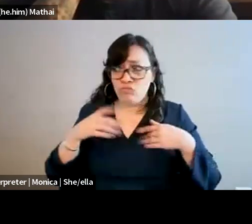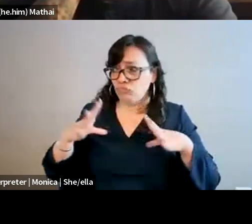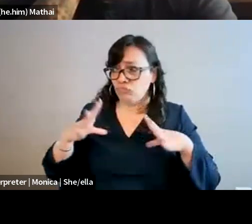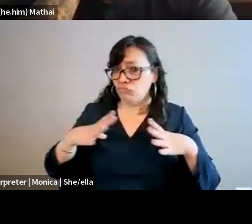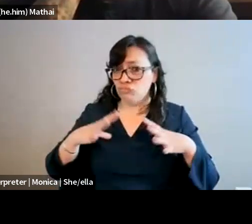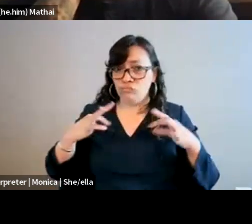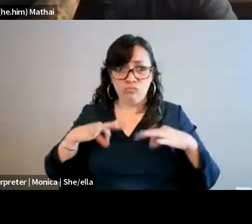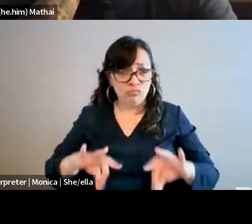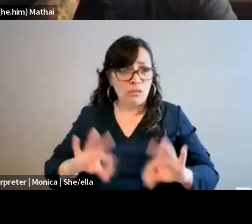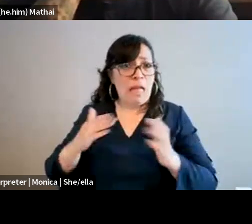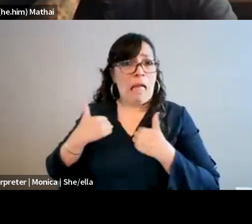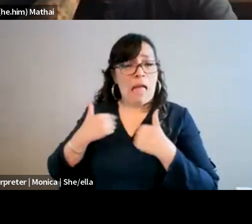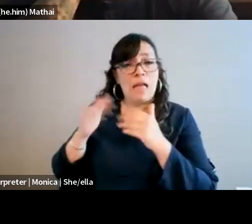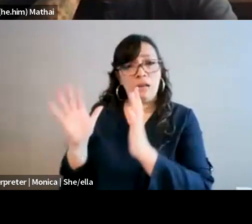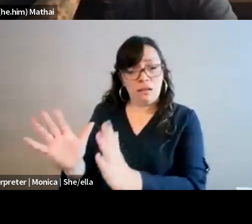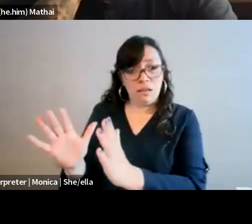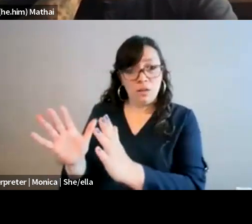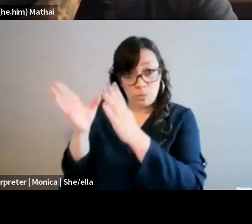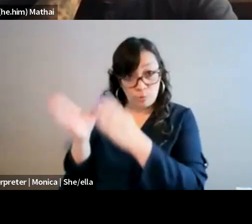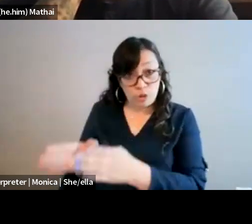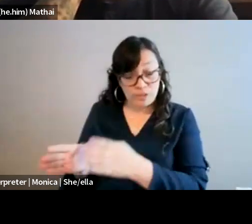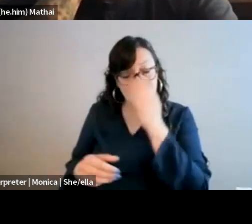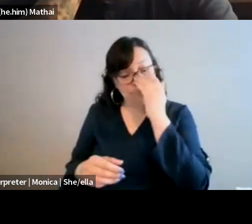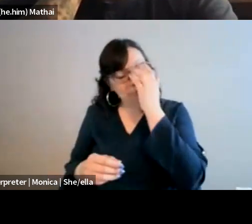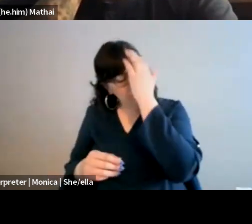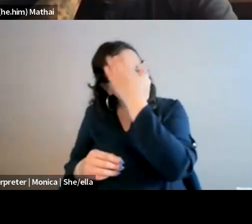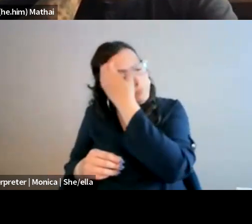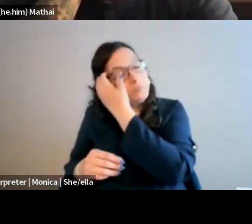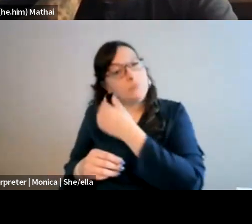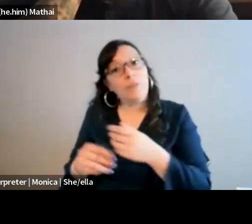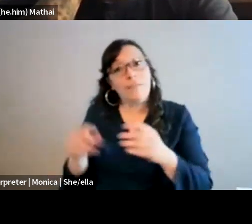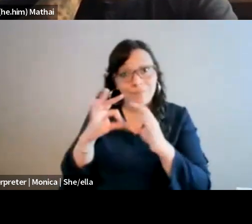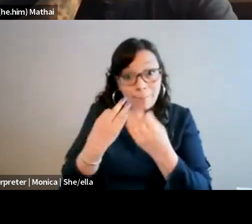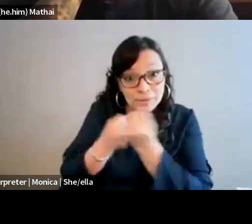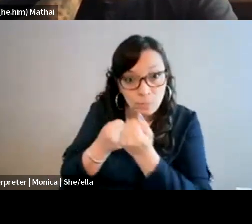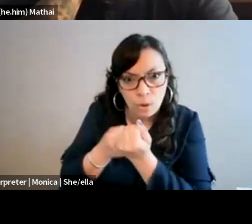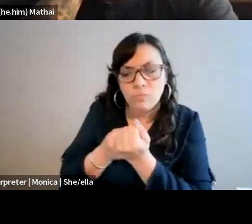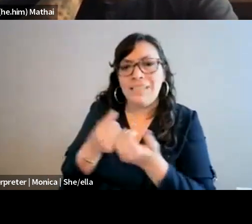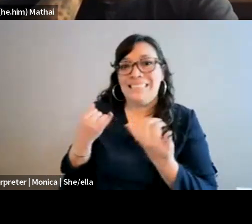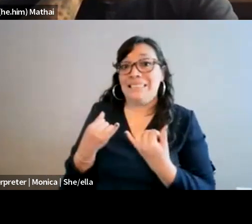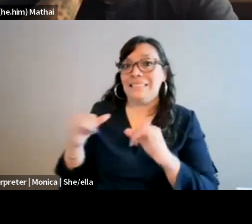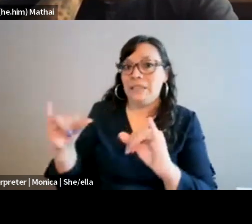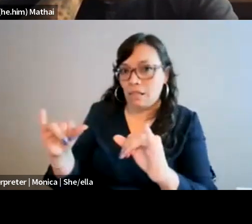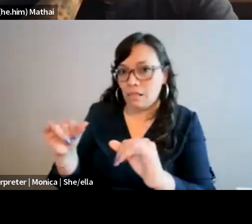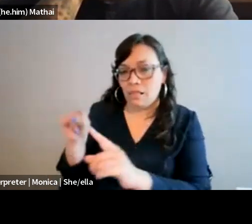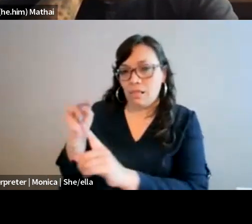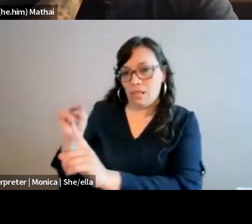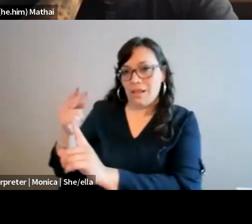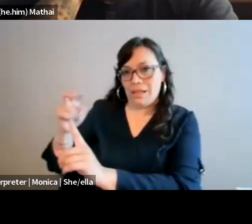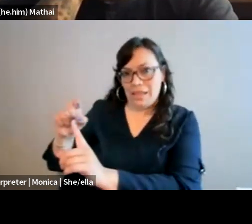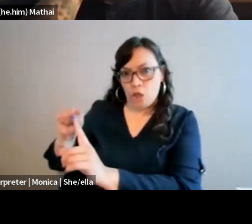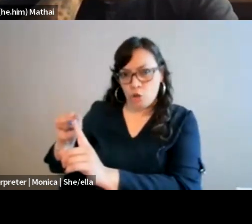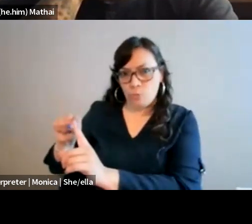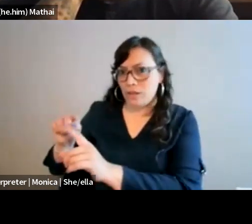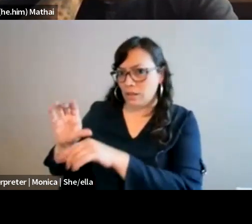our society can give to a person, and with family support too. And still, he could be